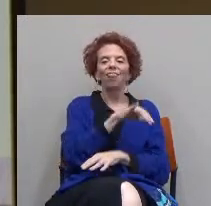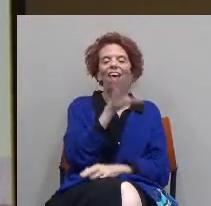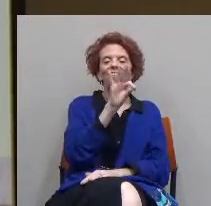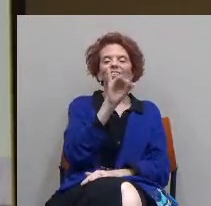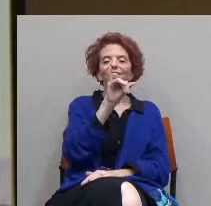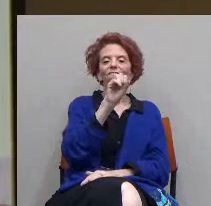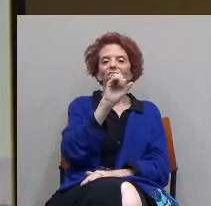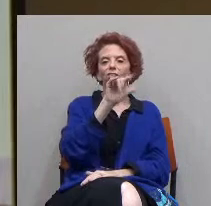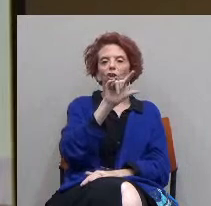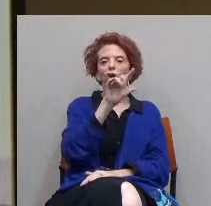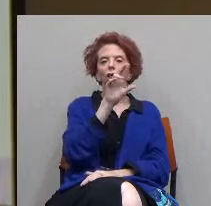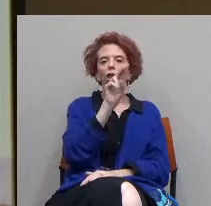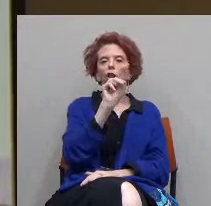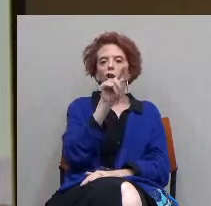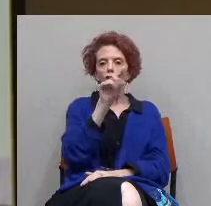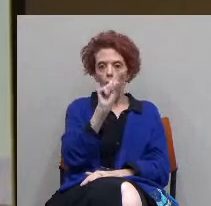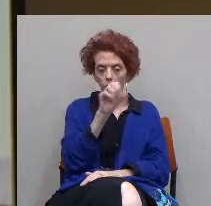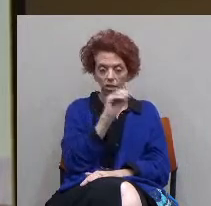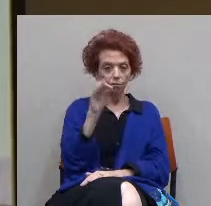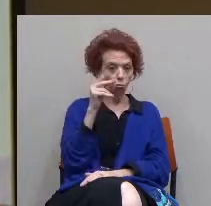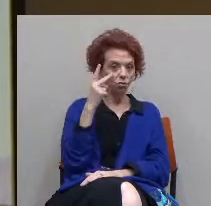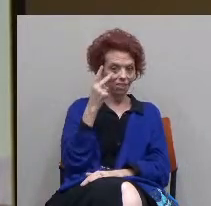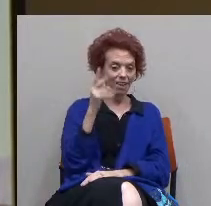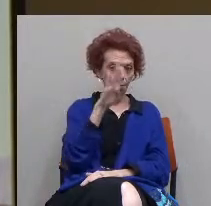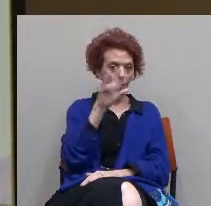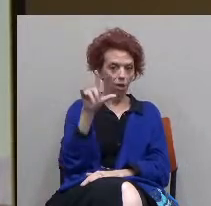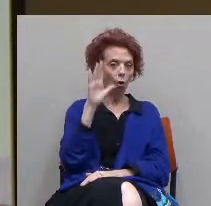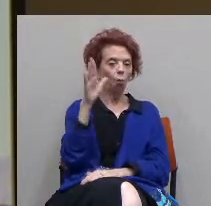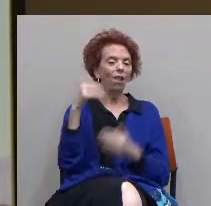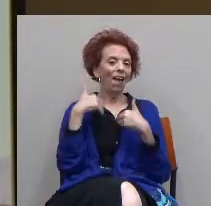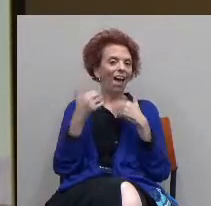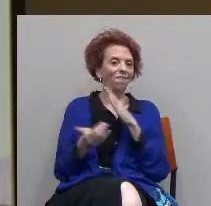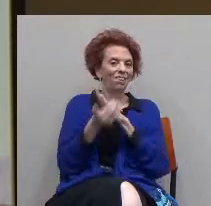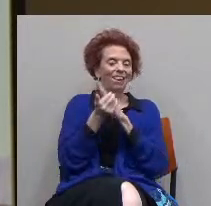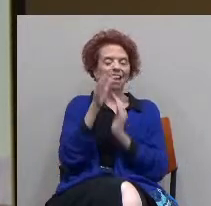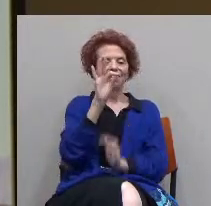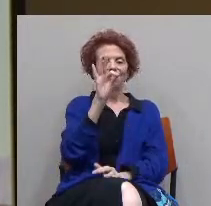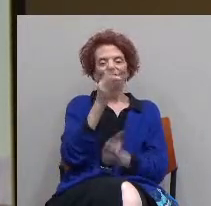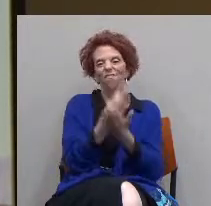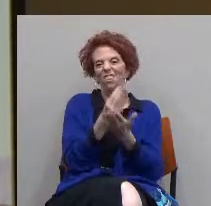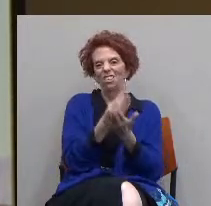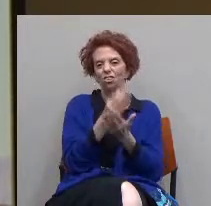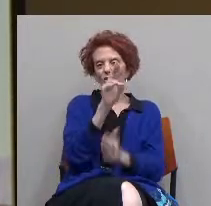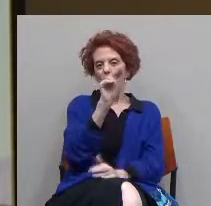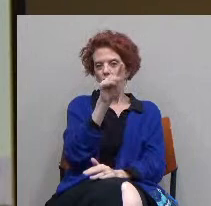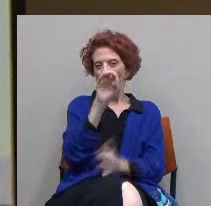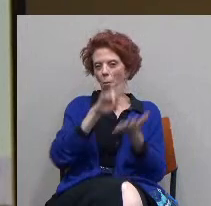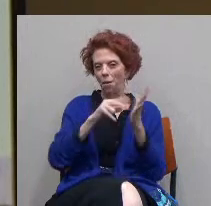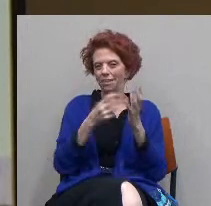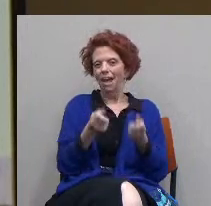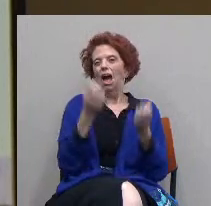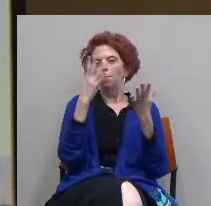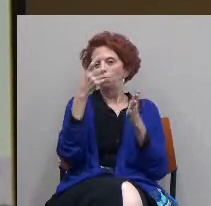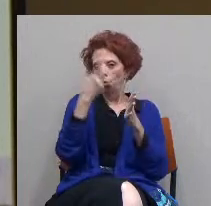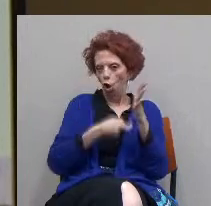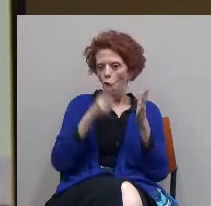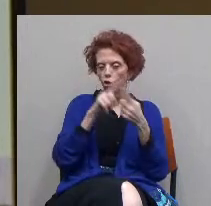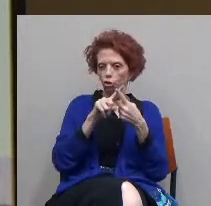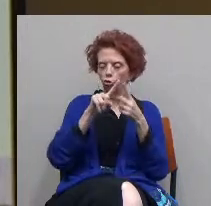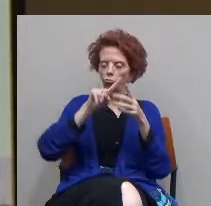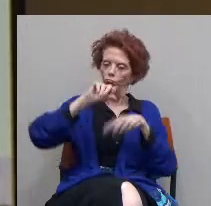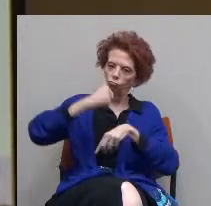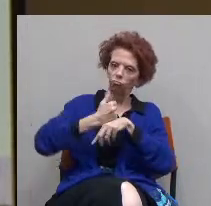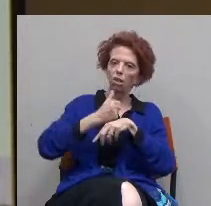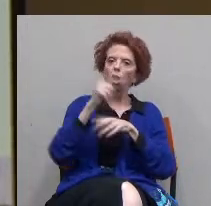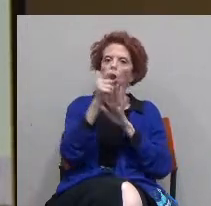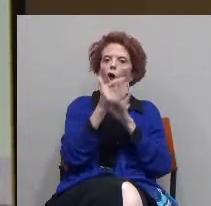you ever look at a bill or a piece of legislation that's filed, it will have an attached fiscal note. That's how much it's going to cost to implement the law if it's